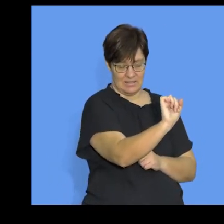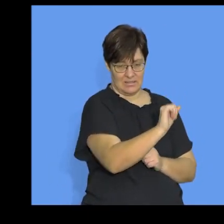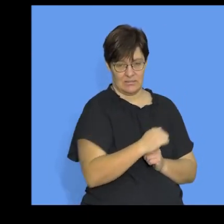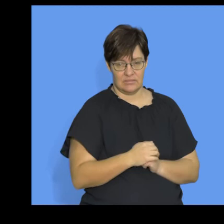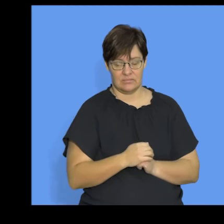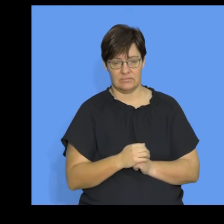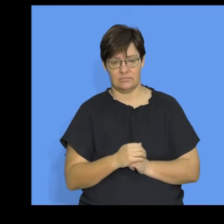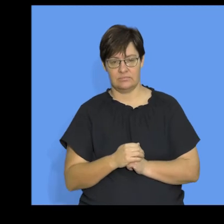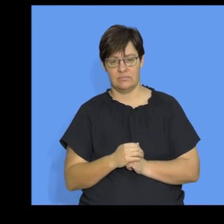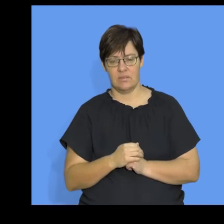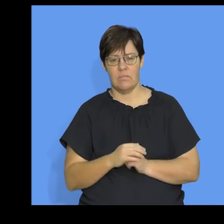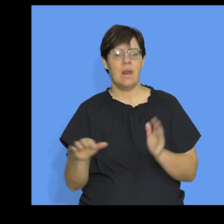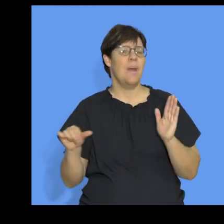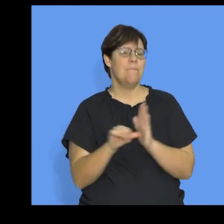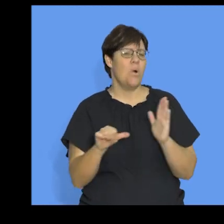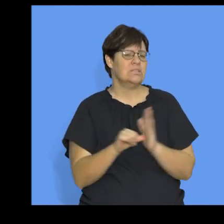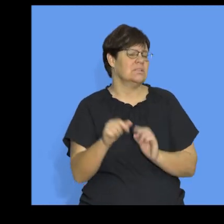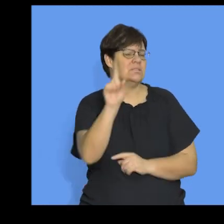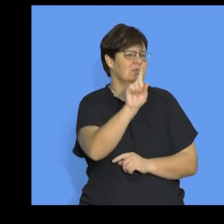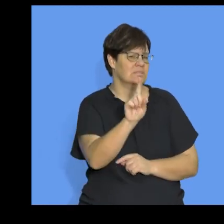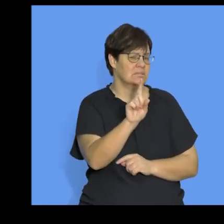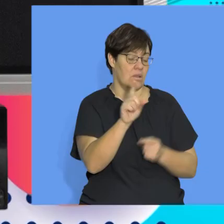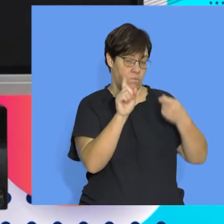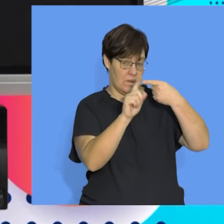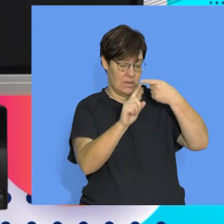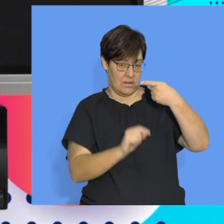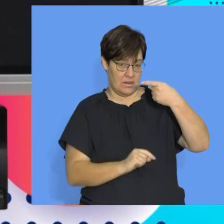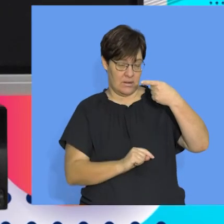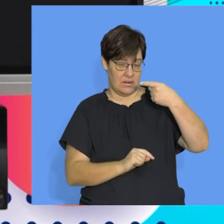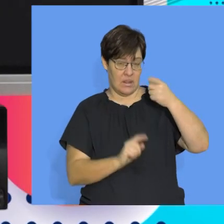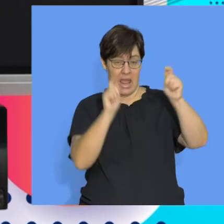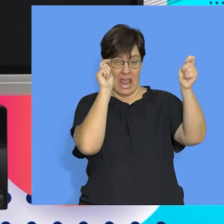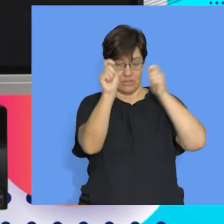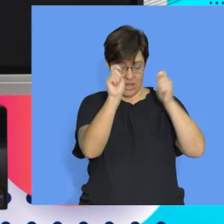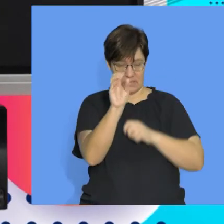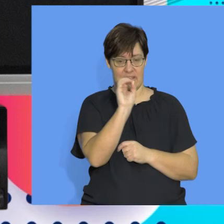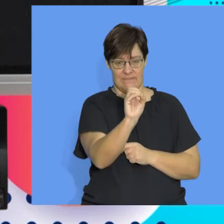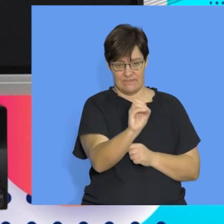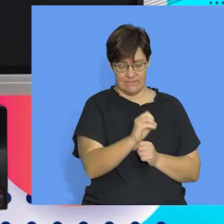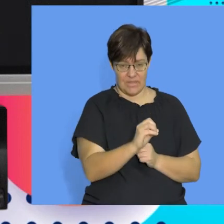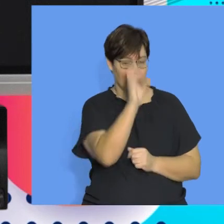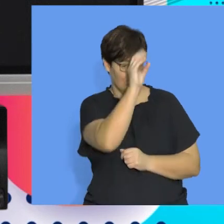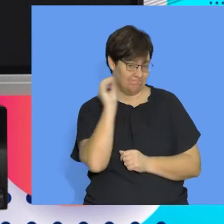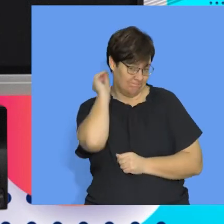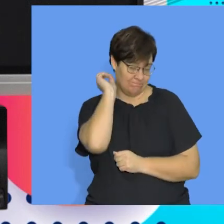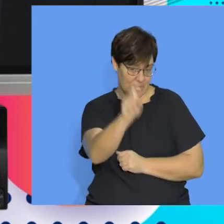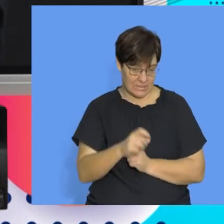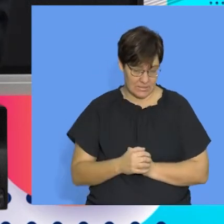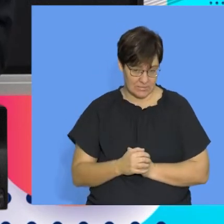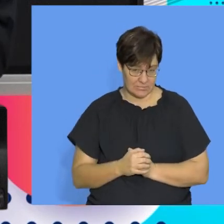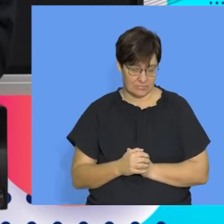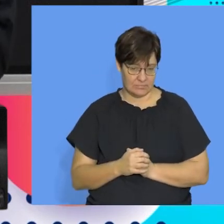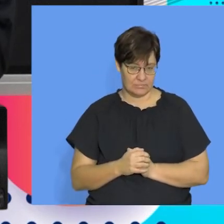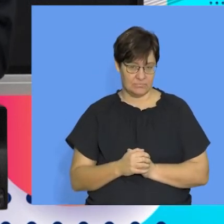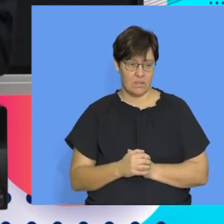So what was important in this calculation? Number one, there was an adjustment that you had to take into consideration, right? So you've done